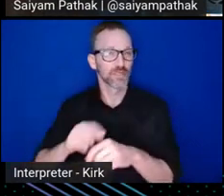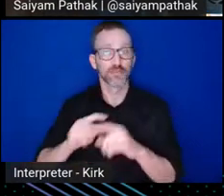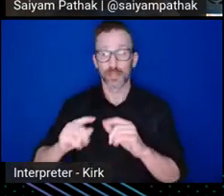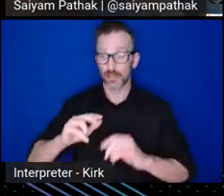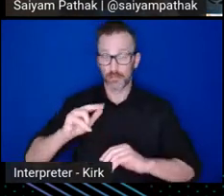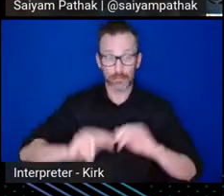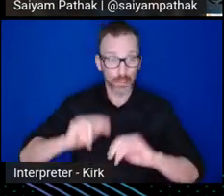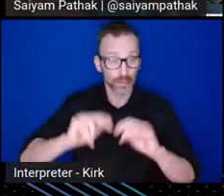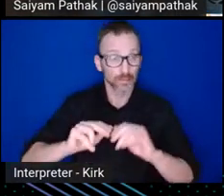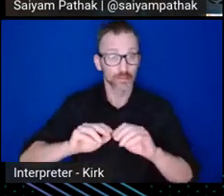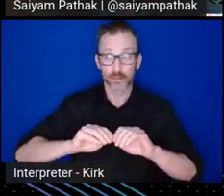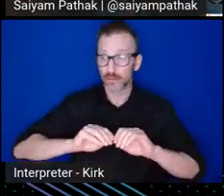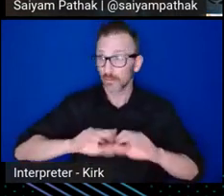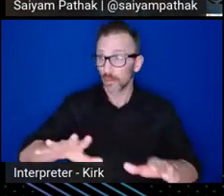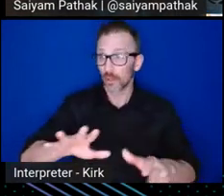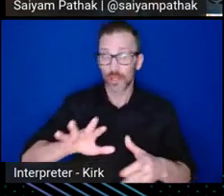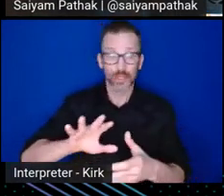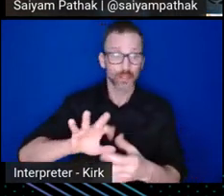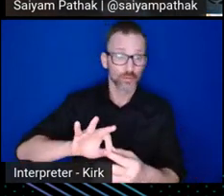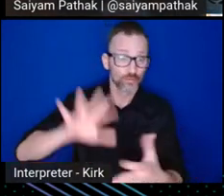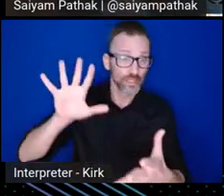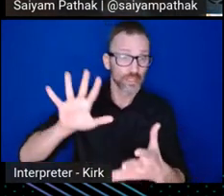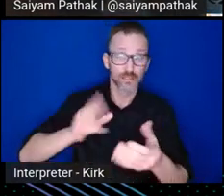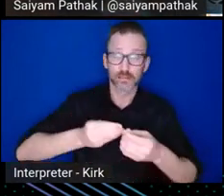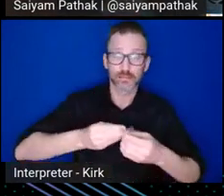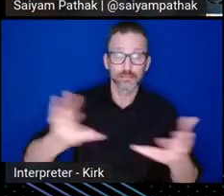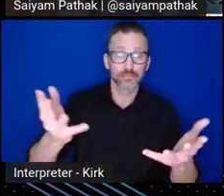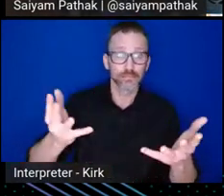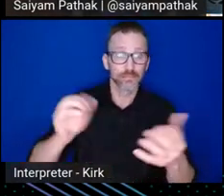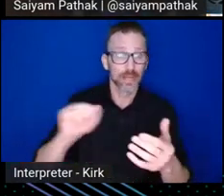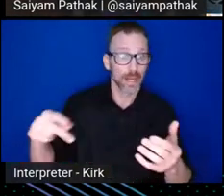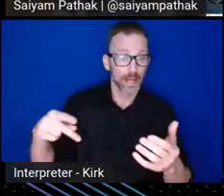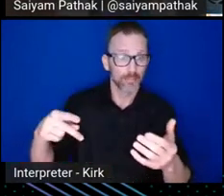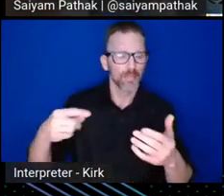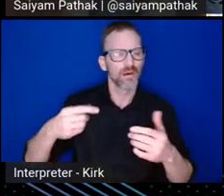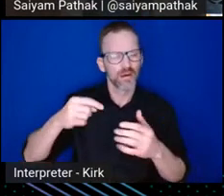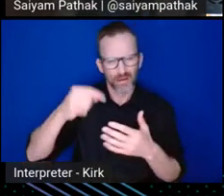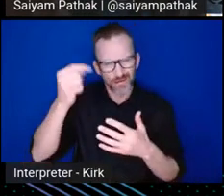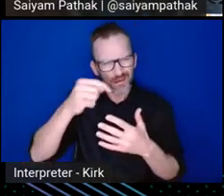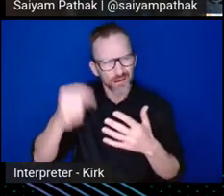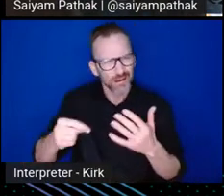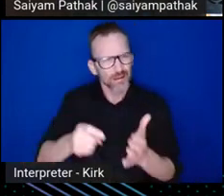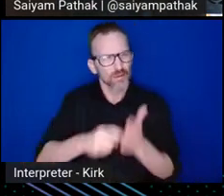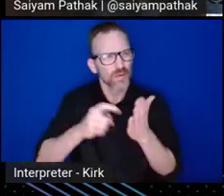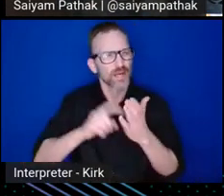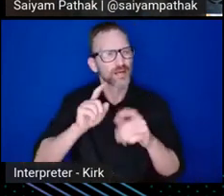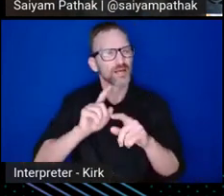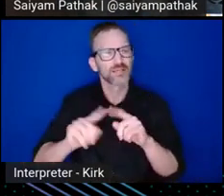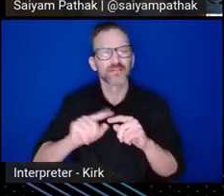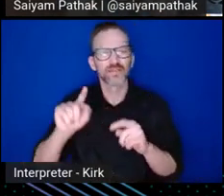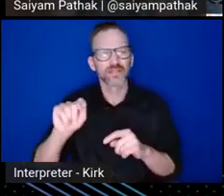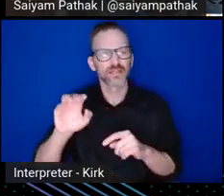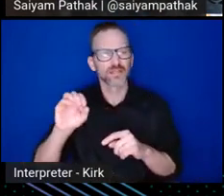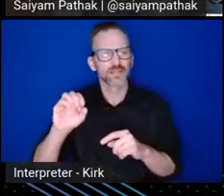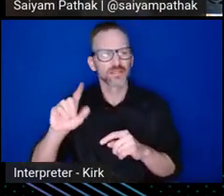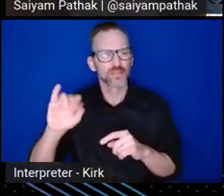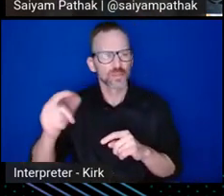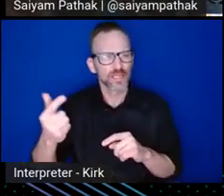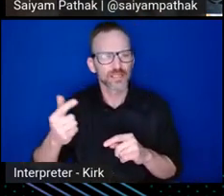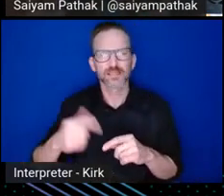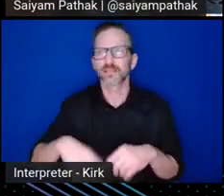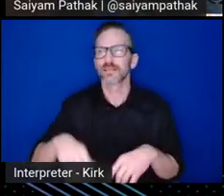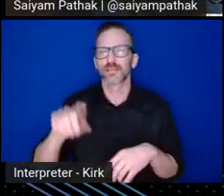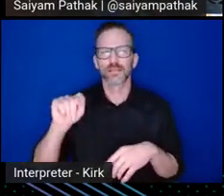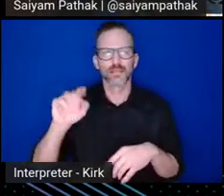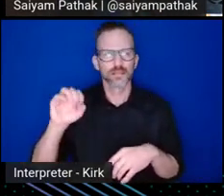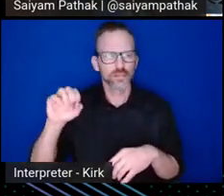and release the application, what happens is there are different toolings, there are different platforms, and there are different tools. There's different